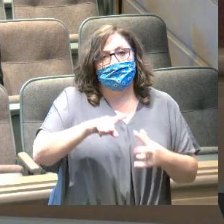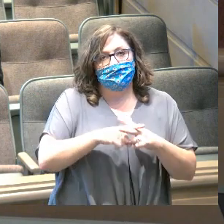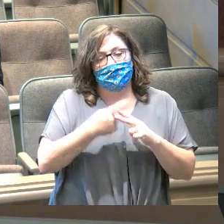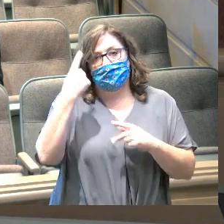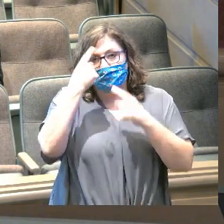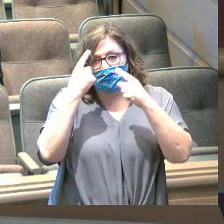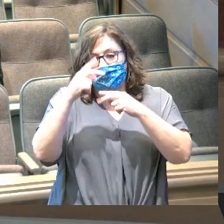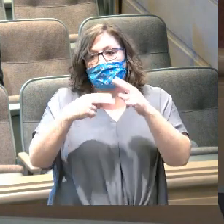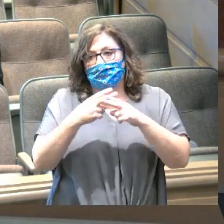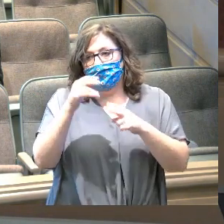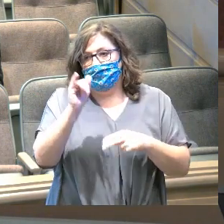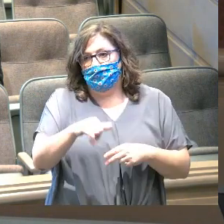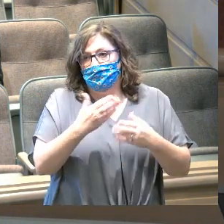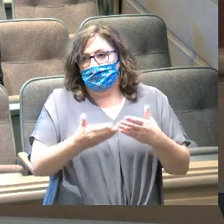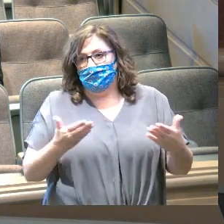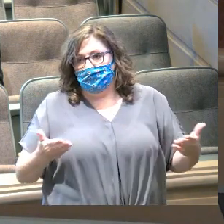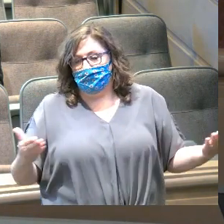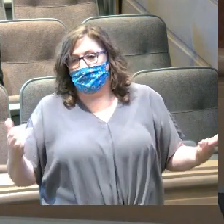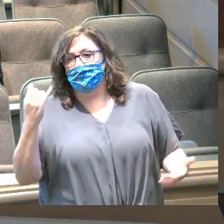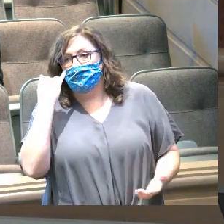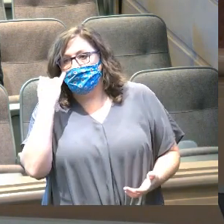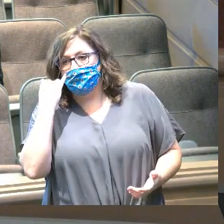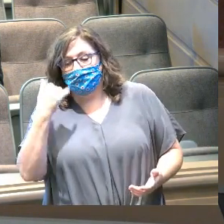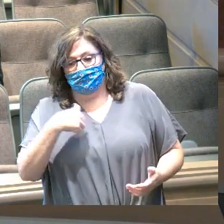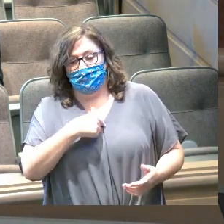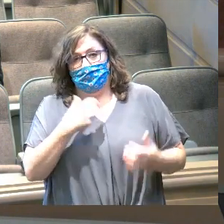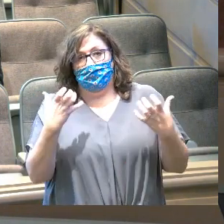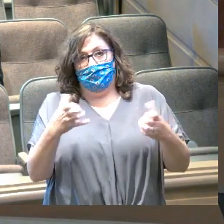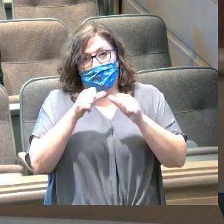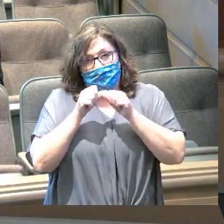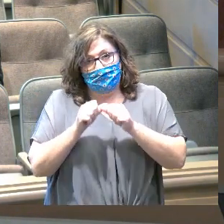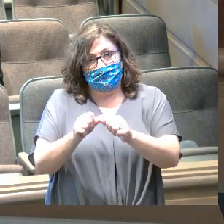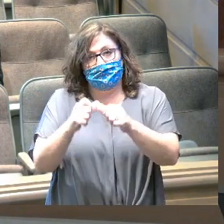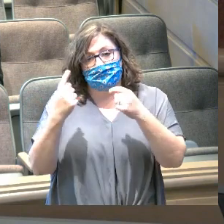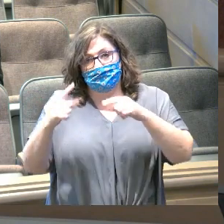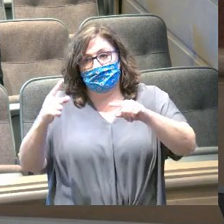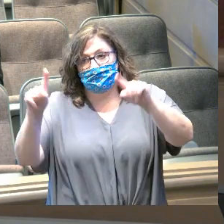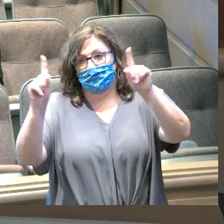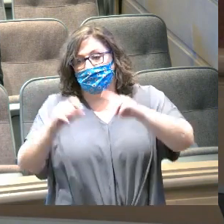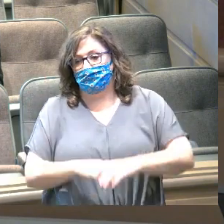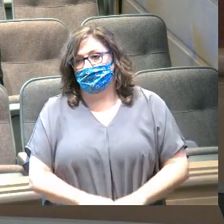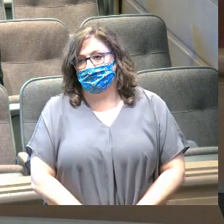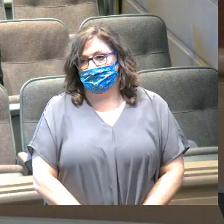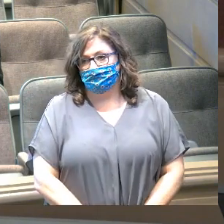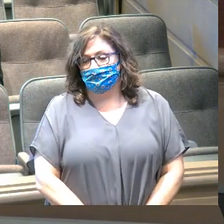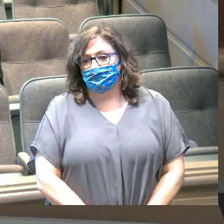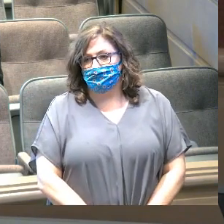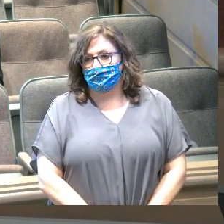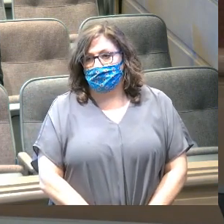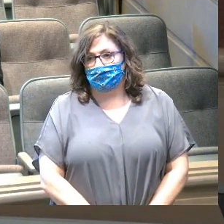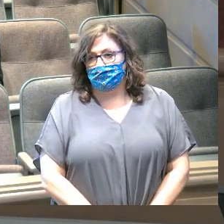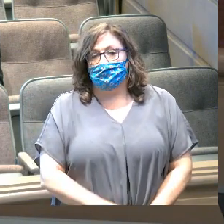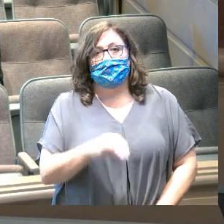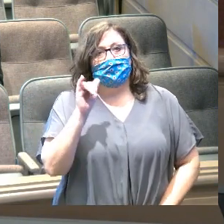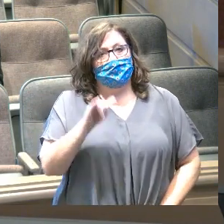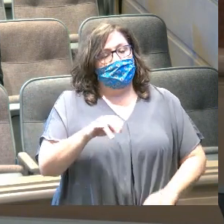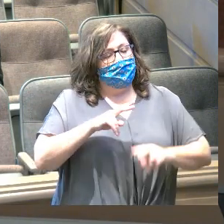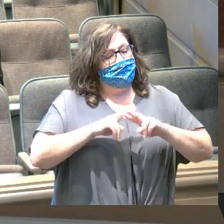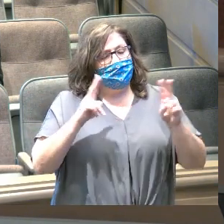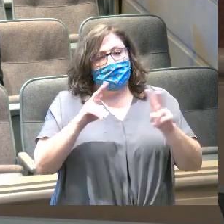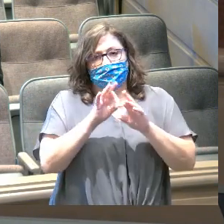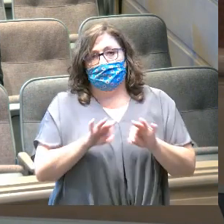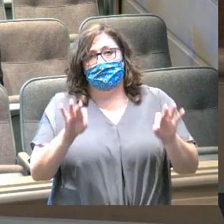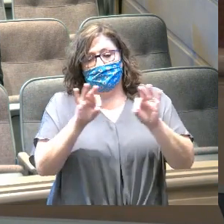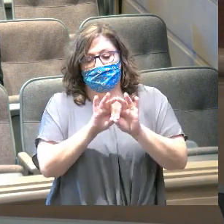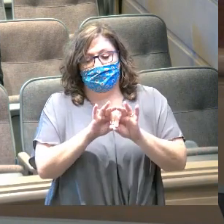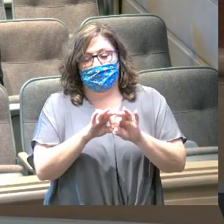these things if we're going to move forward successfully. And that's very important, because we